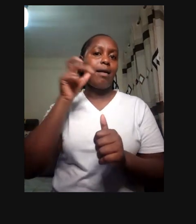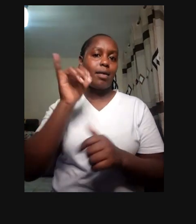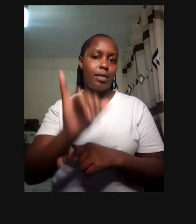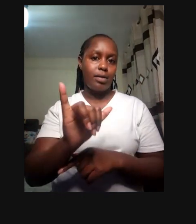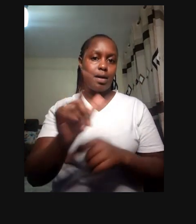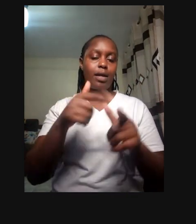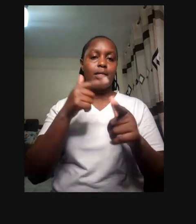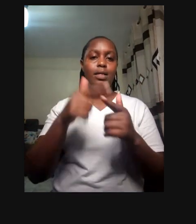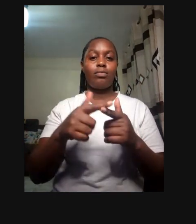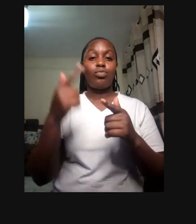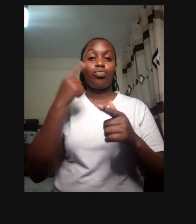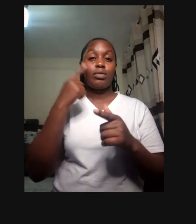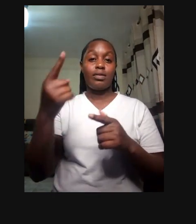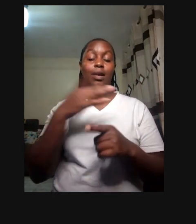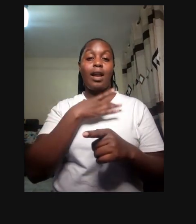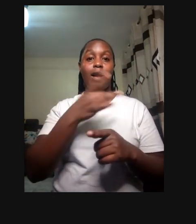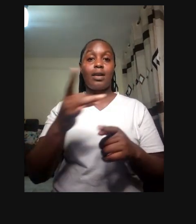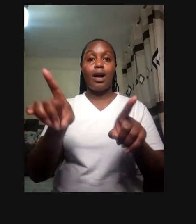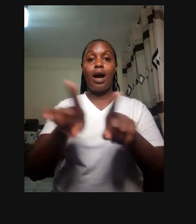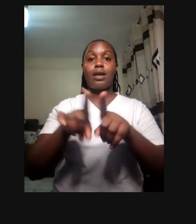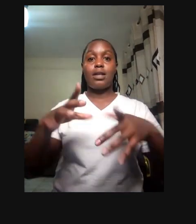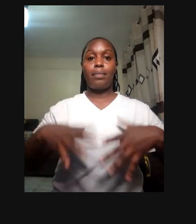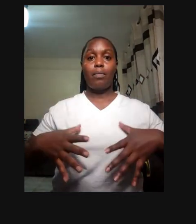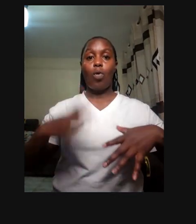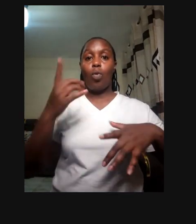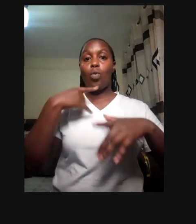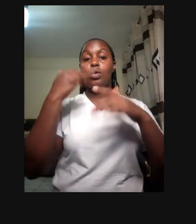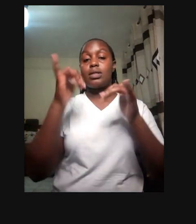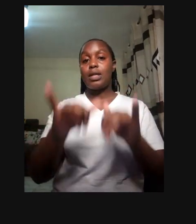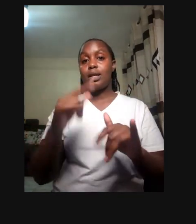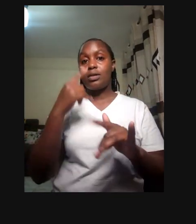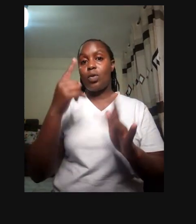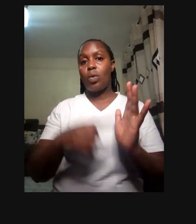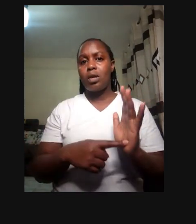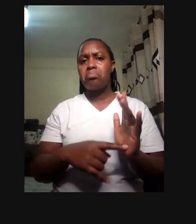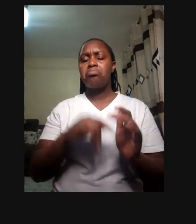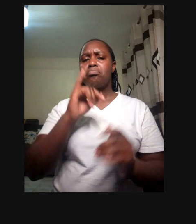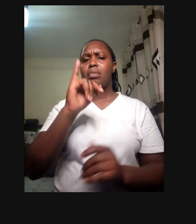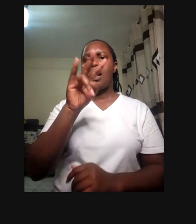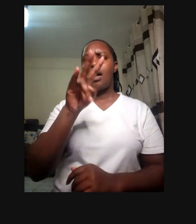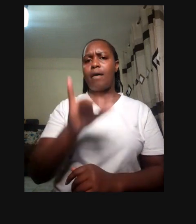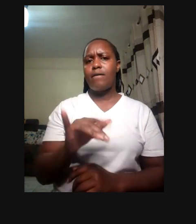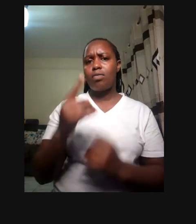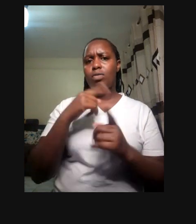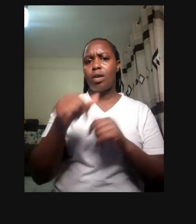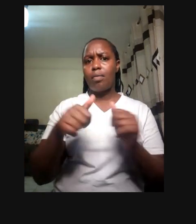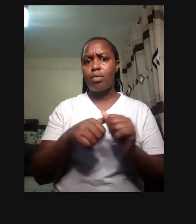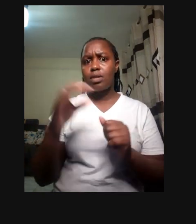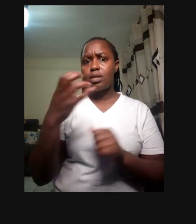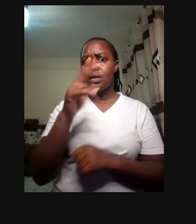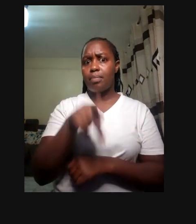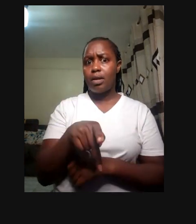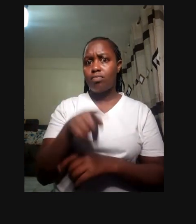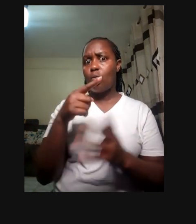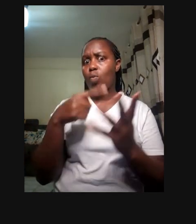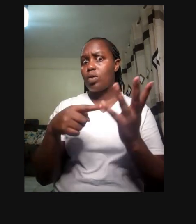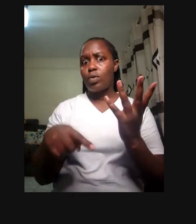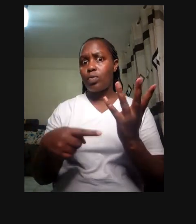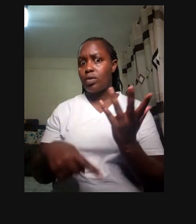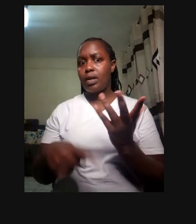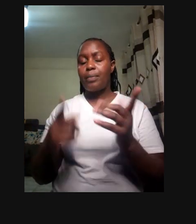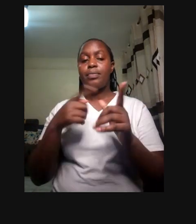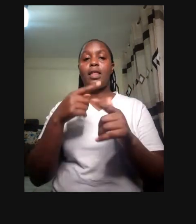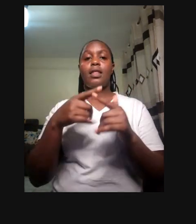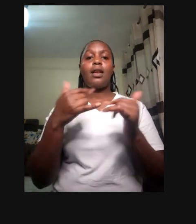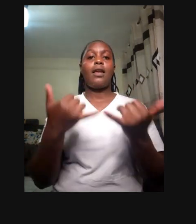likes as the people now who stayed and be like, oh, so Ivy, you are talking about cerebral palsy and nini, nini, and nini, nini. And then now